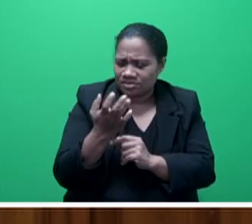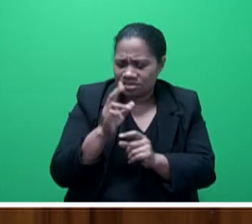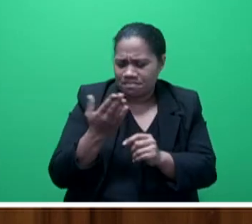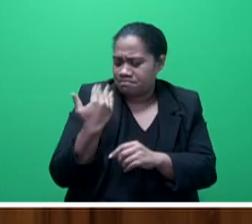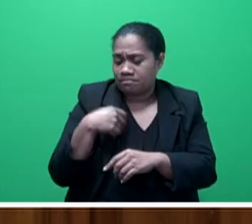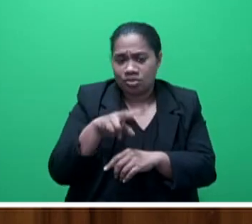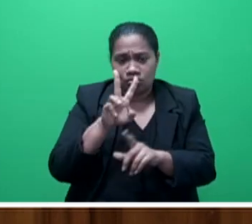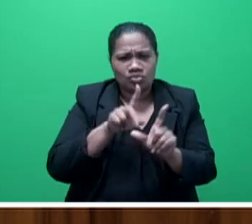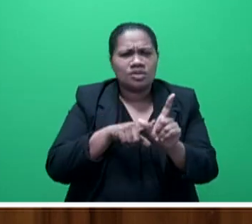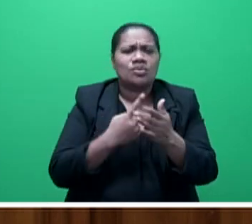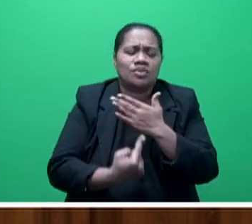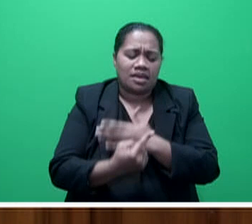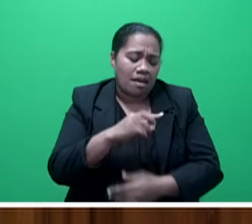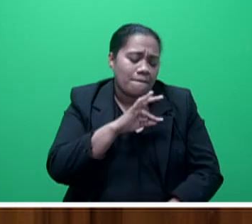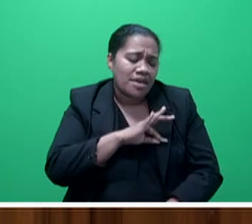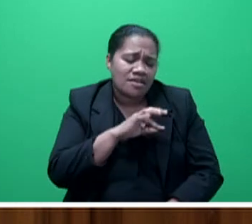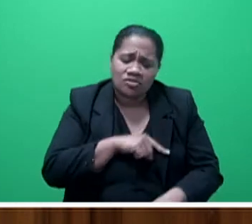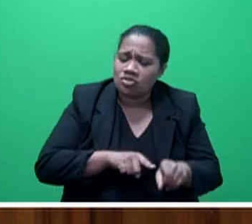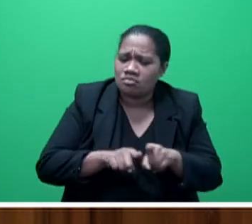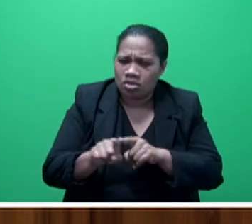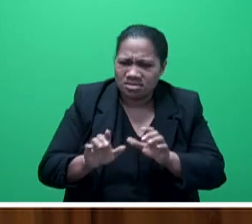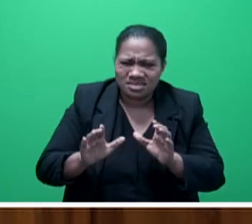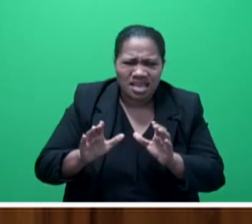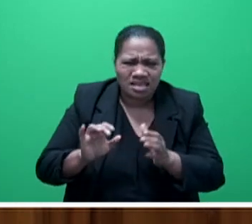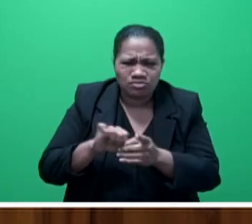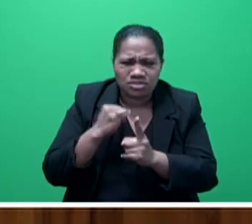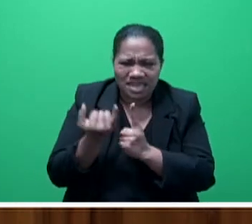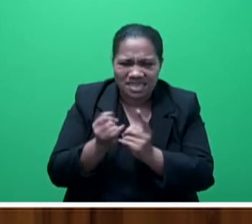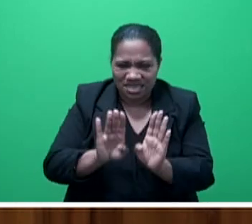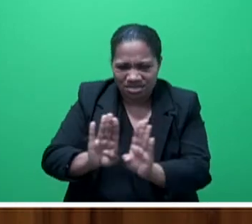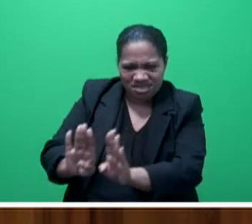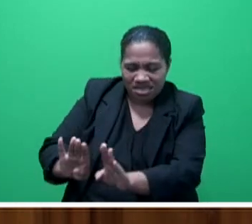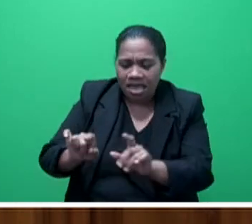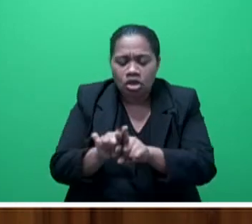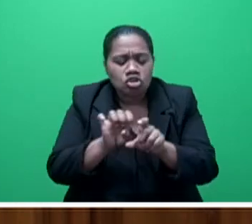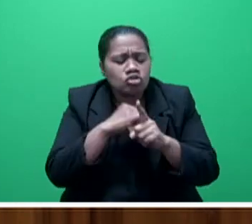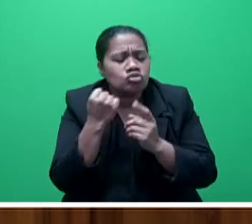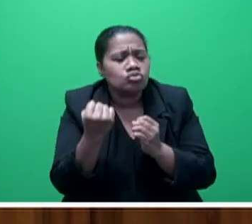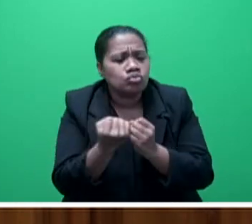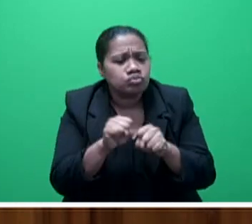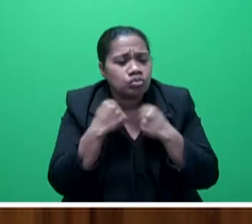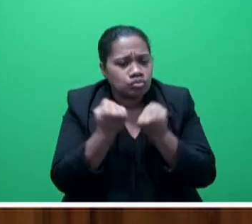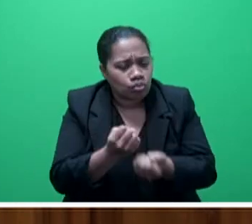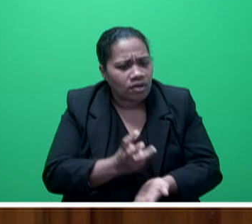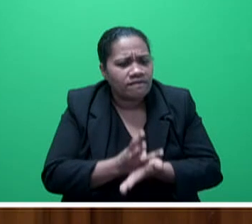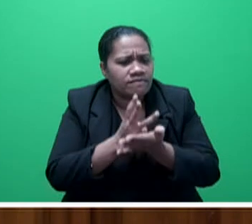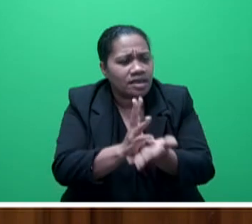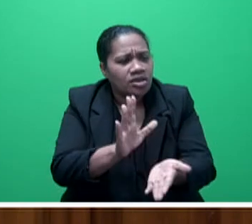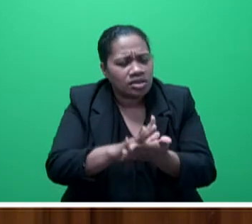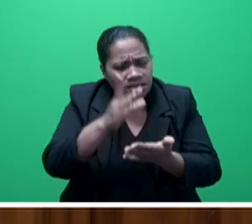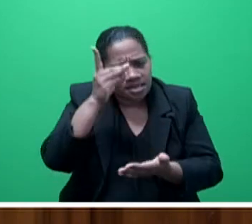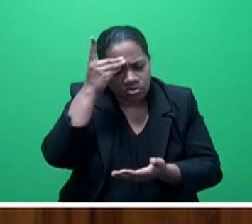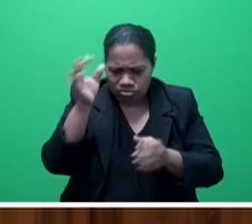to benefit the most marginalized in society, social welfare, education, all that assistance, that is not being taken away. It's